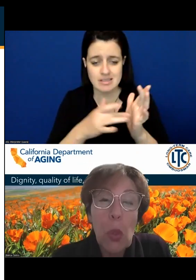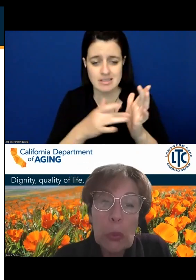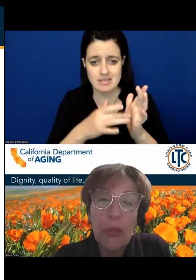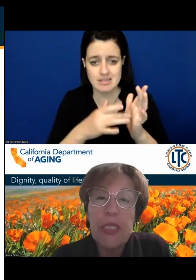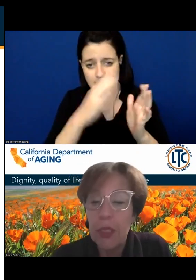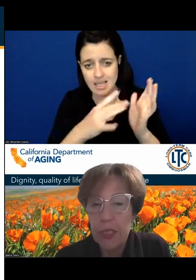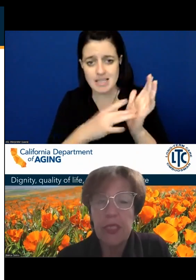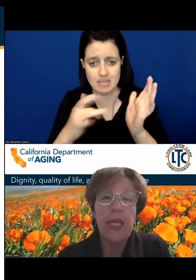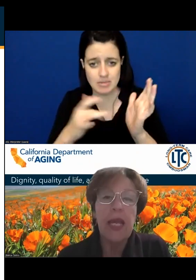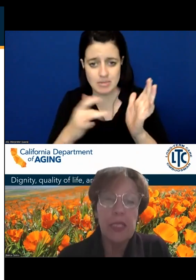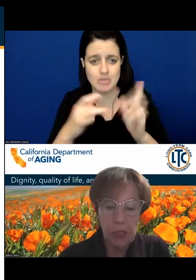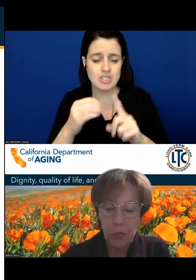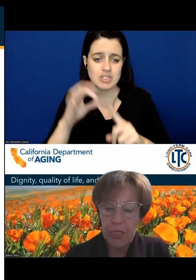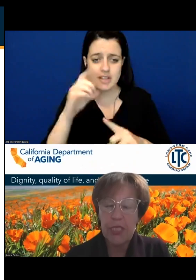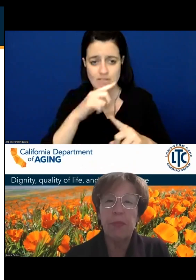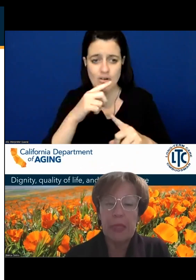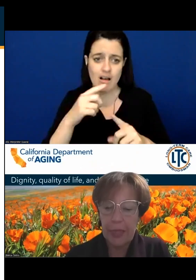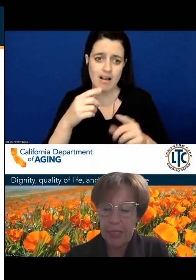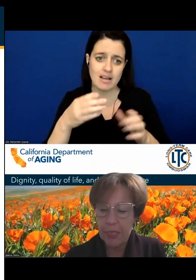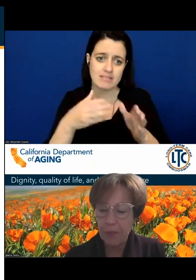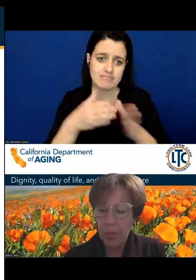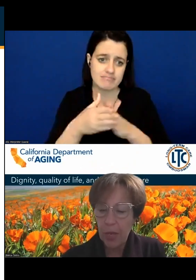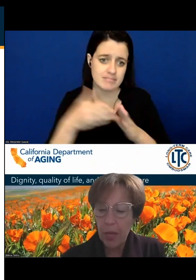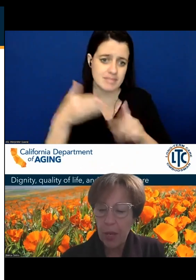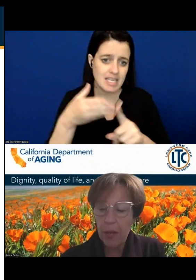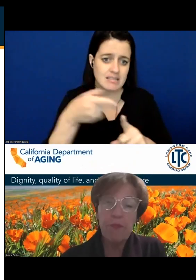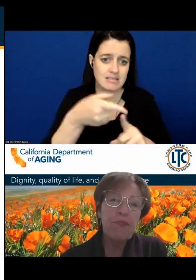against older adults and adults with disabilities.